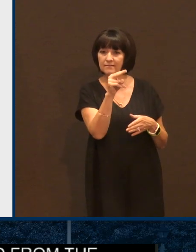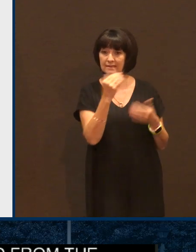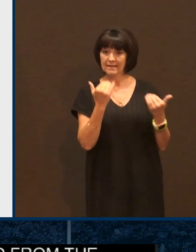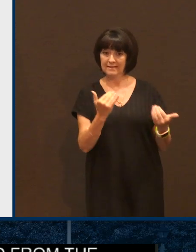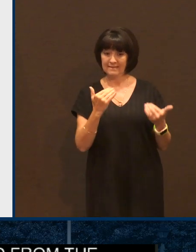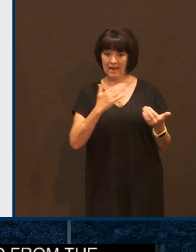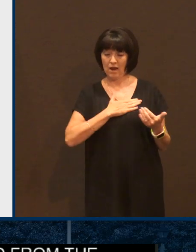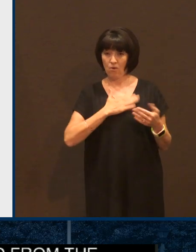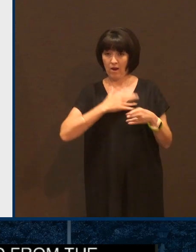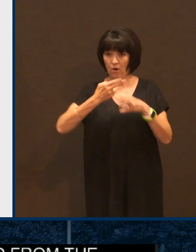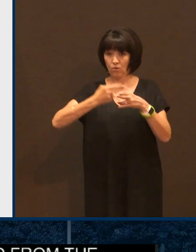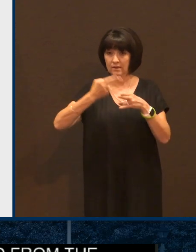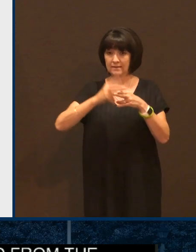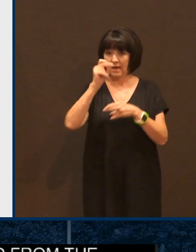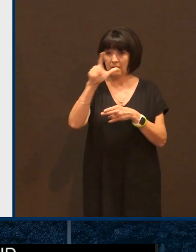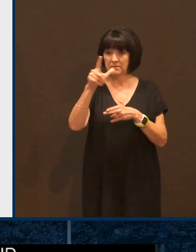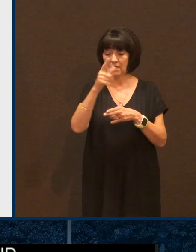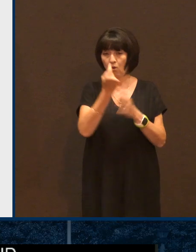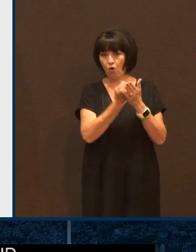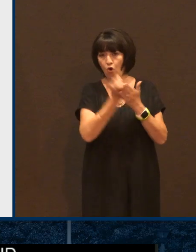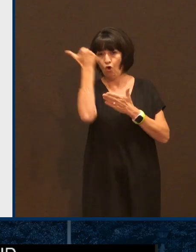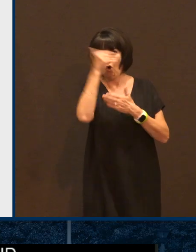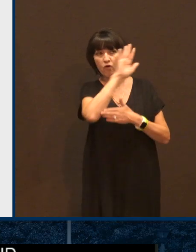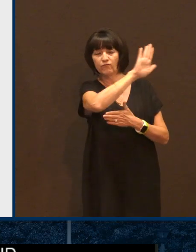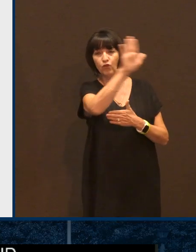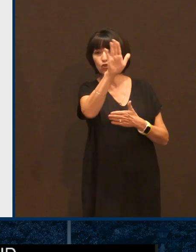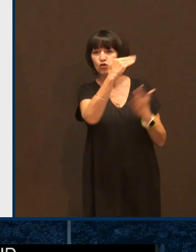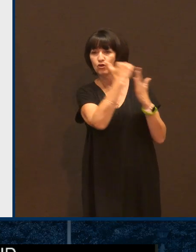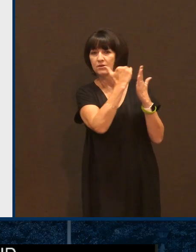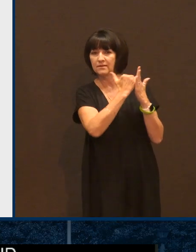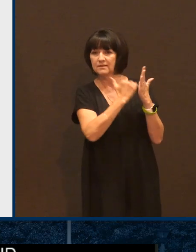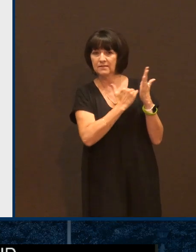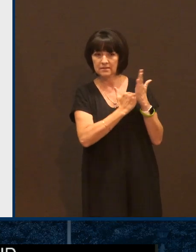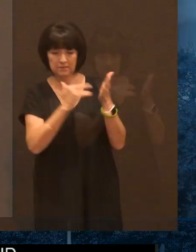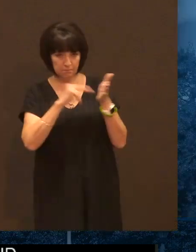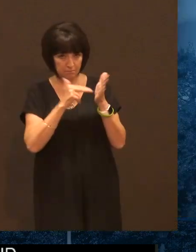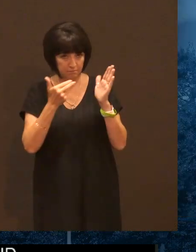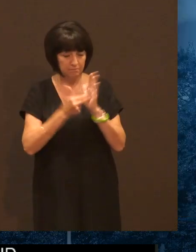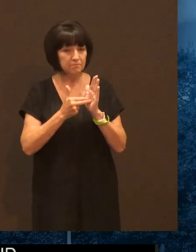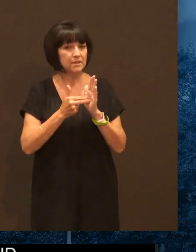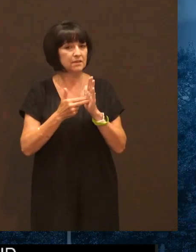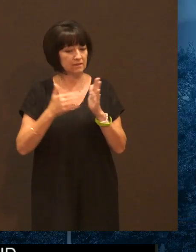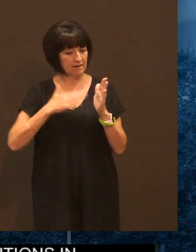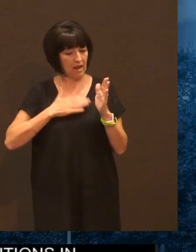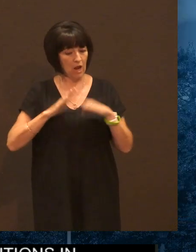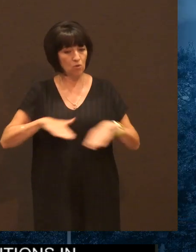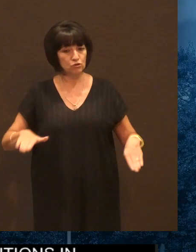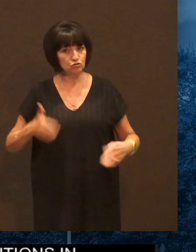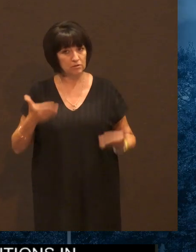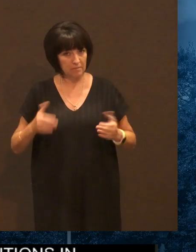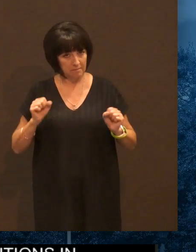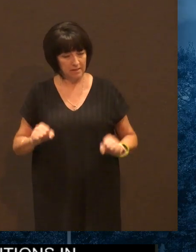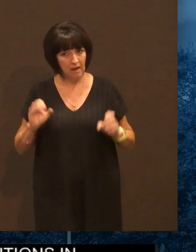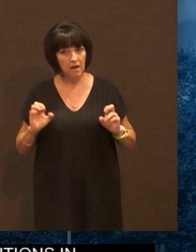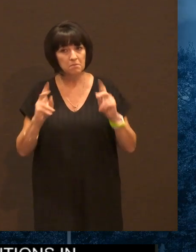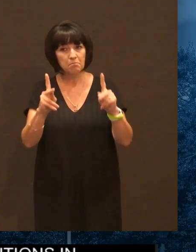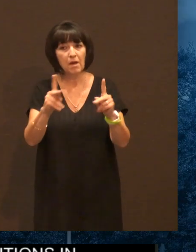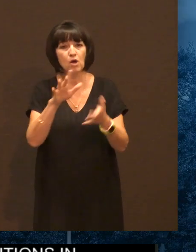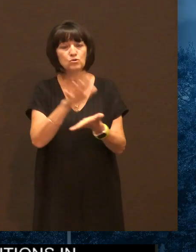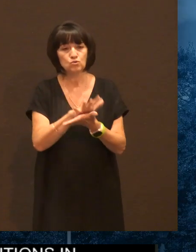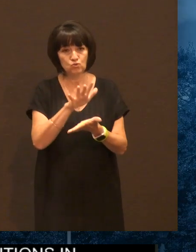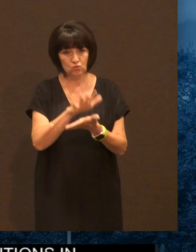creating conditions in our state where our children can go back to school for in-person instruction. If there weren't